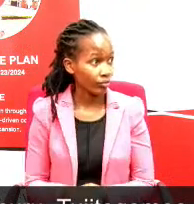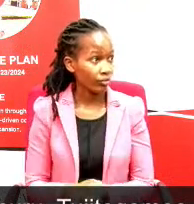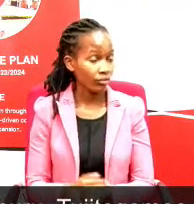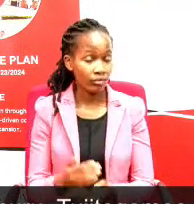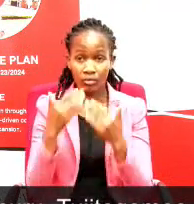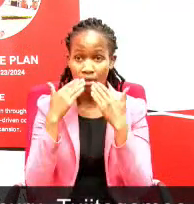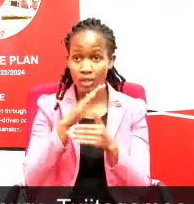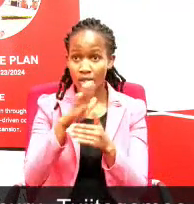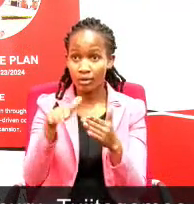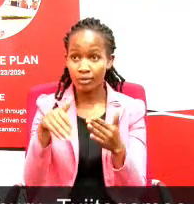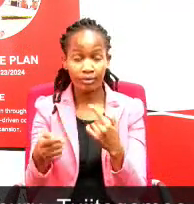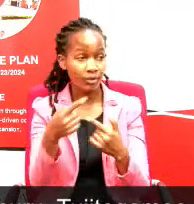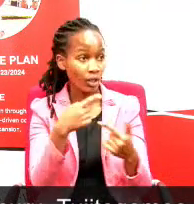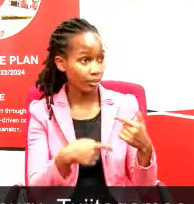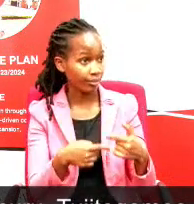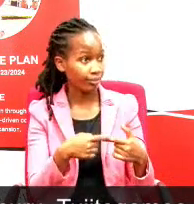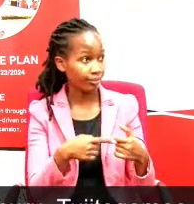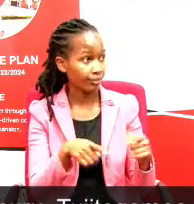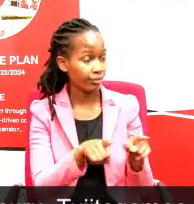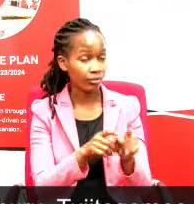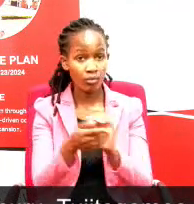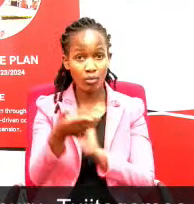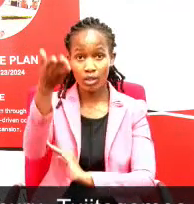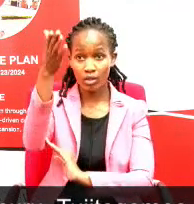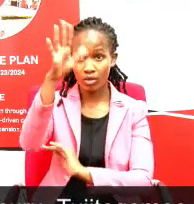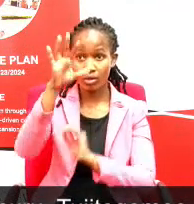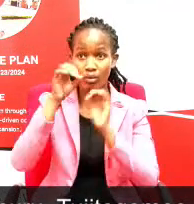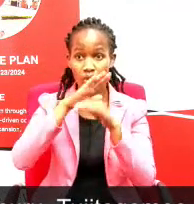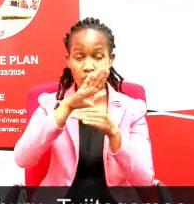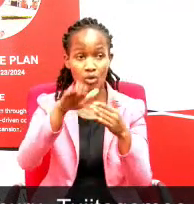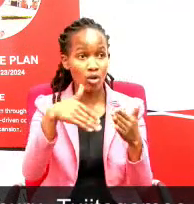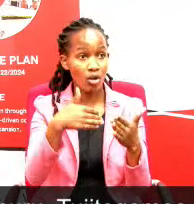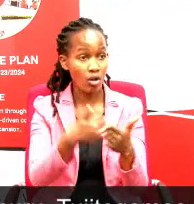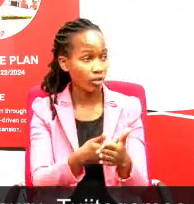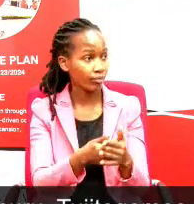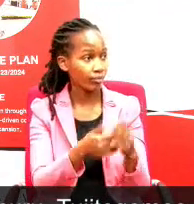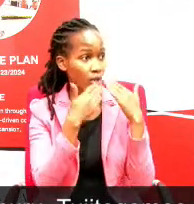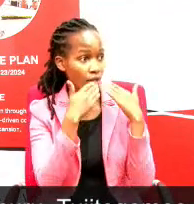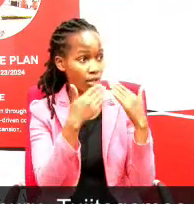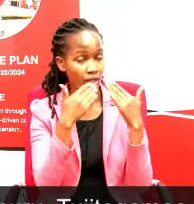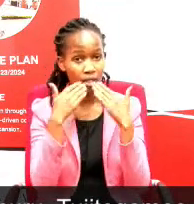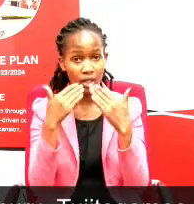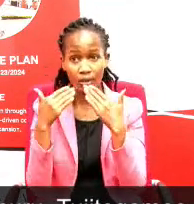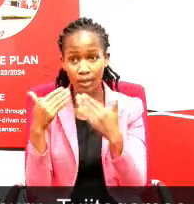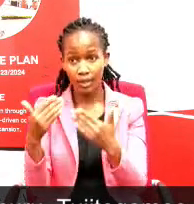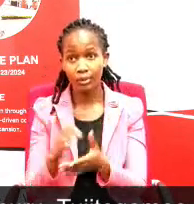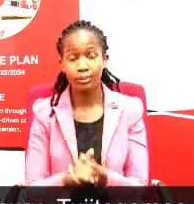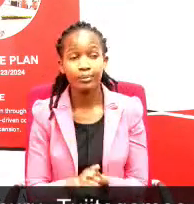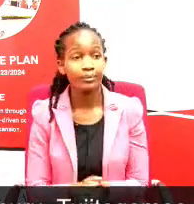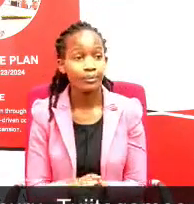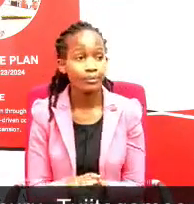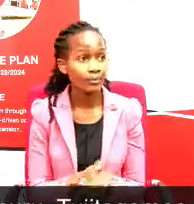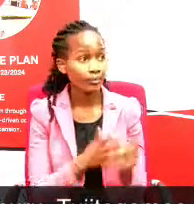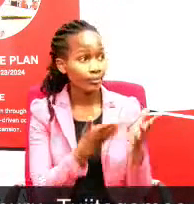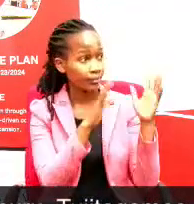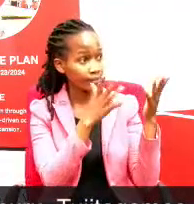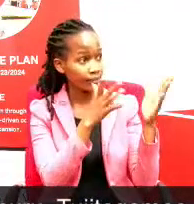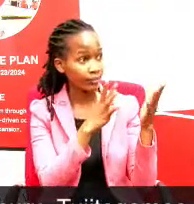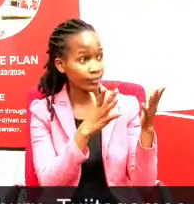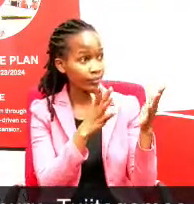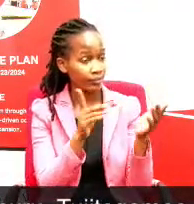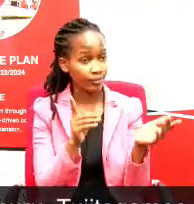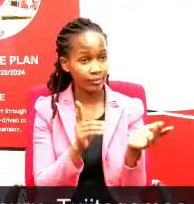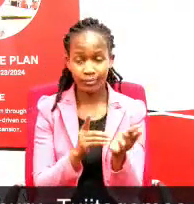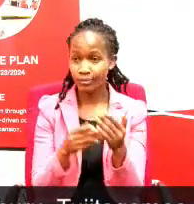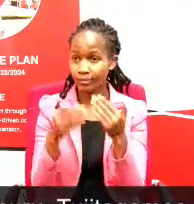I thank you all for coming, and God bless you all. Asanteni sana. Thank you very much,